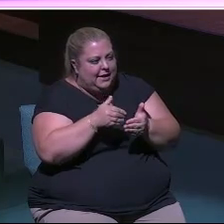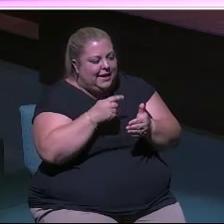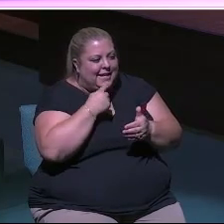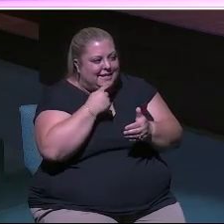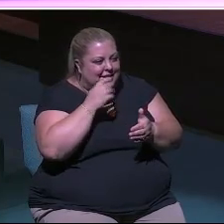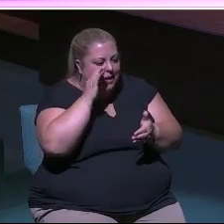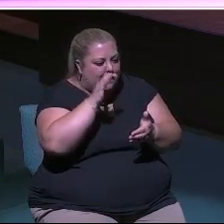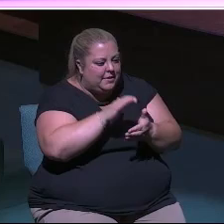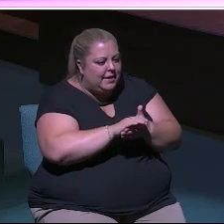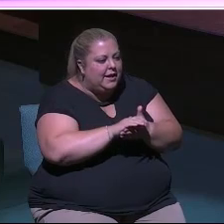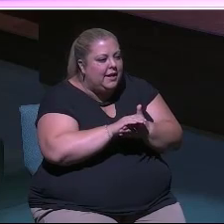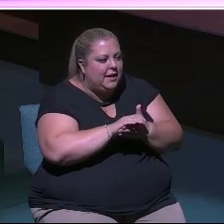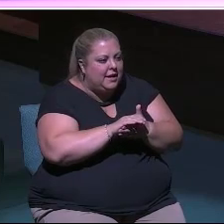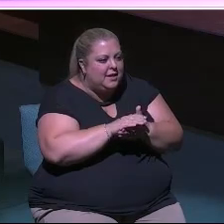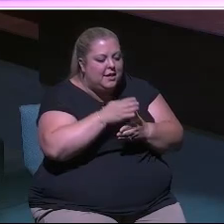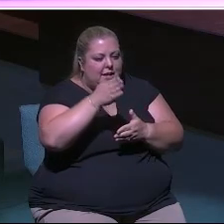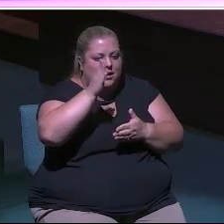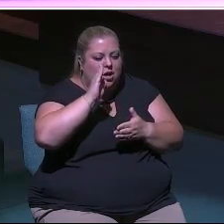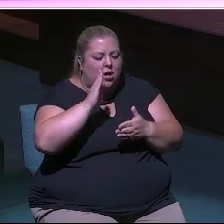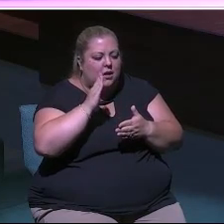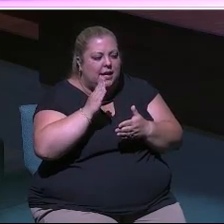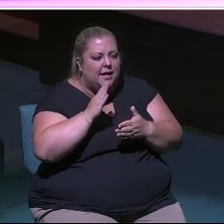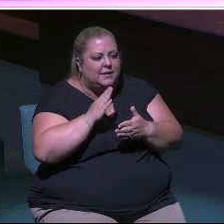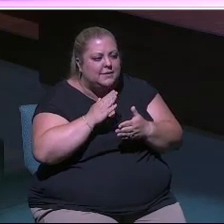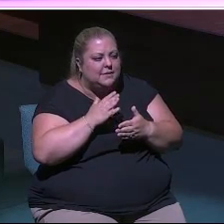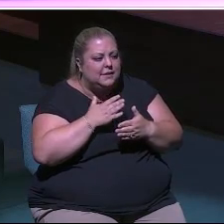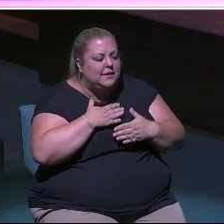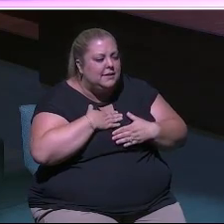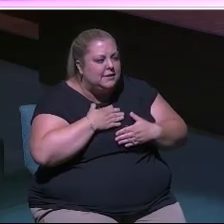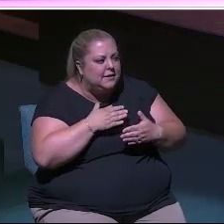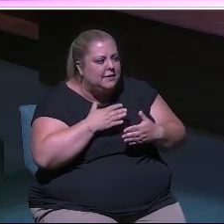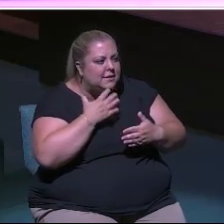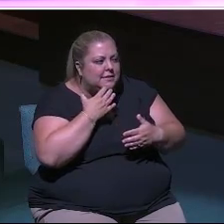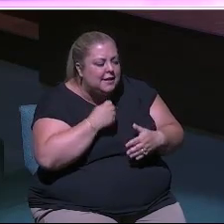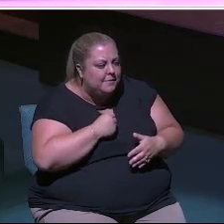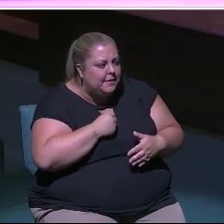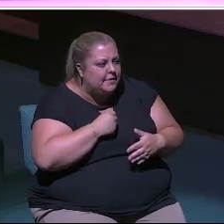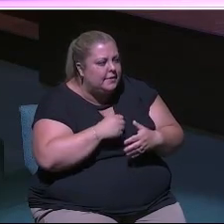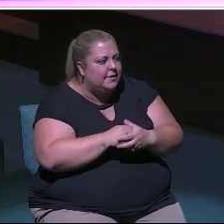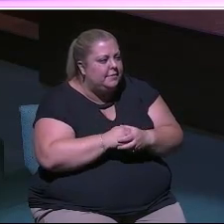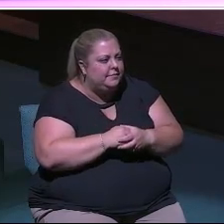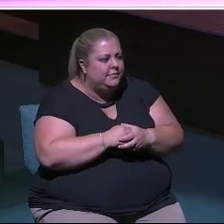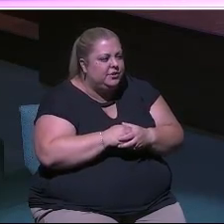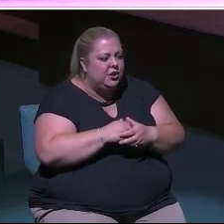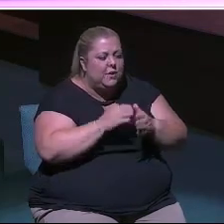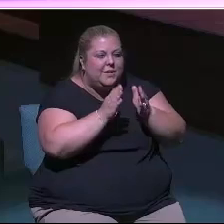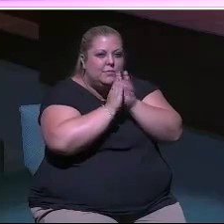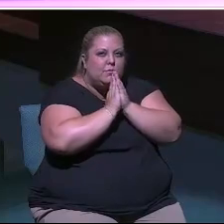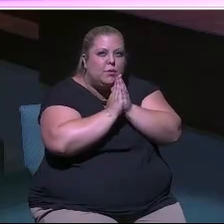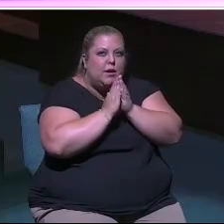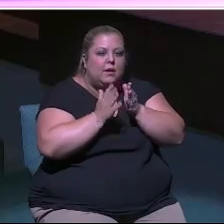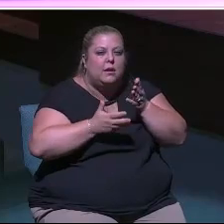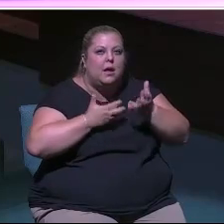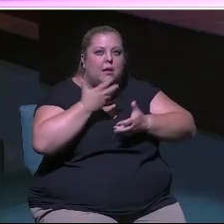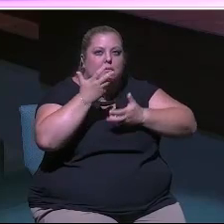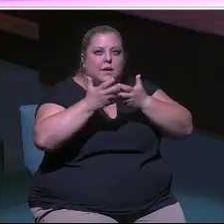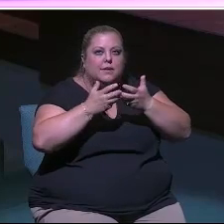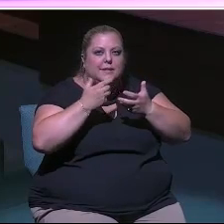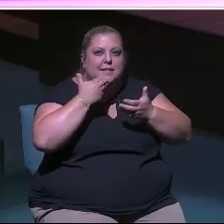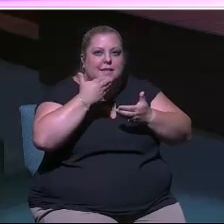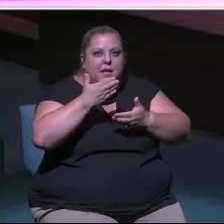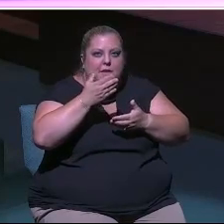thou hast sent me. So he prayed out loud. And he's praying to the Father, and I thank you that you heard my prayer,